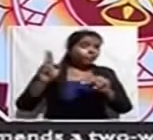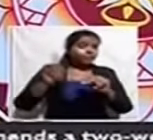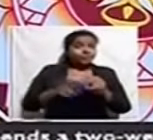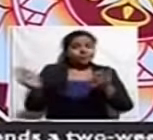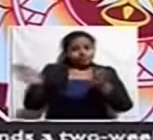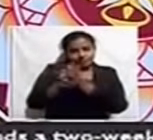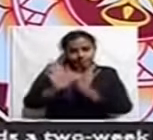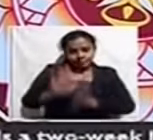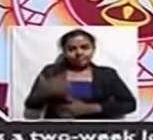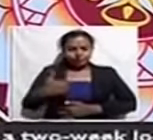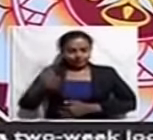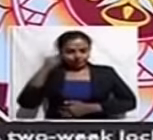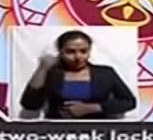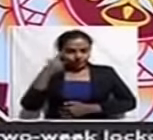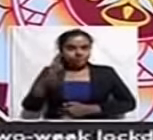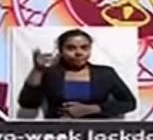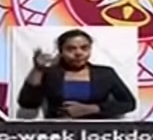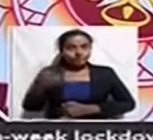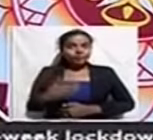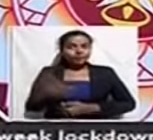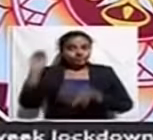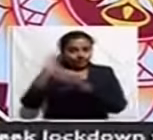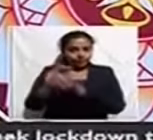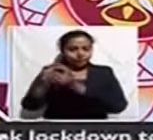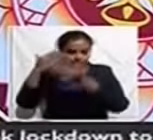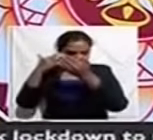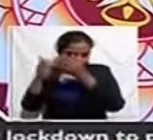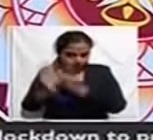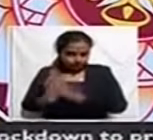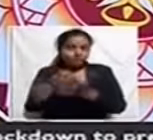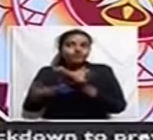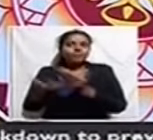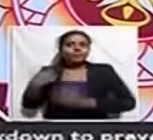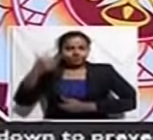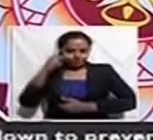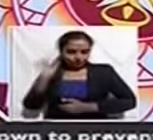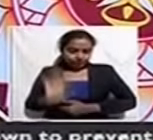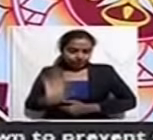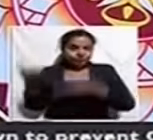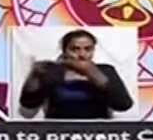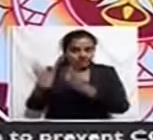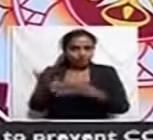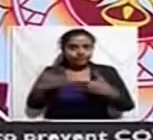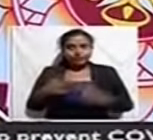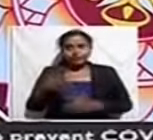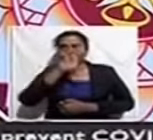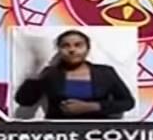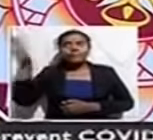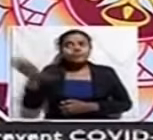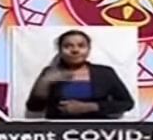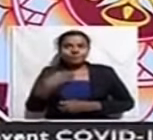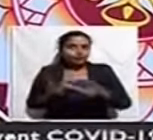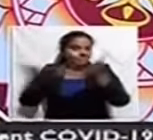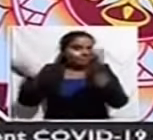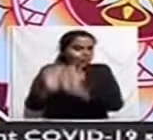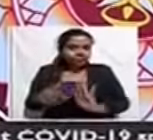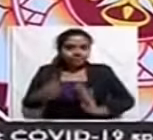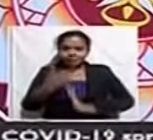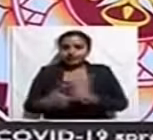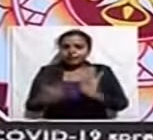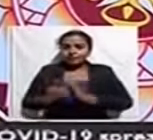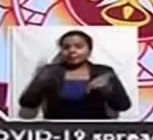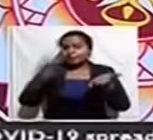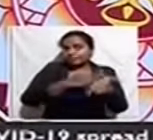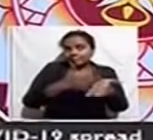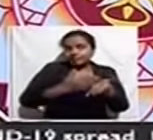security concerns and sensitivities. We will never allow anyone to use Sri Lanka to jeopardize India's security. We